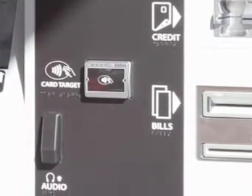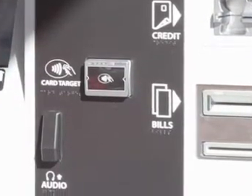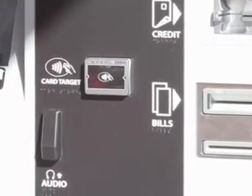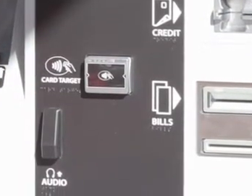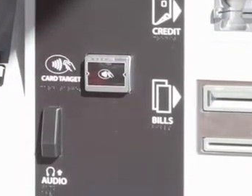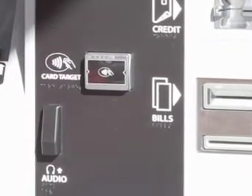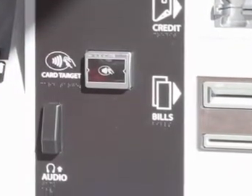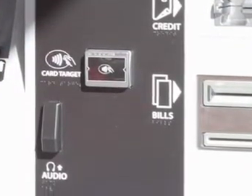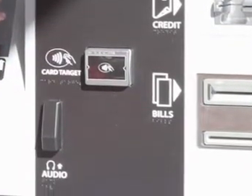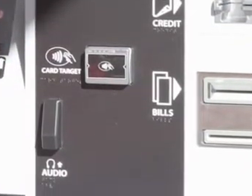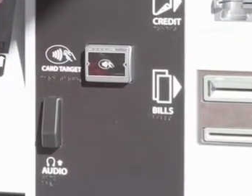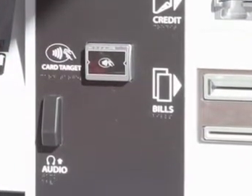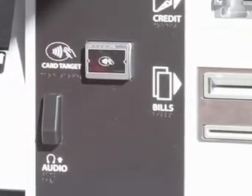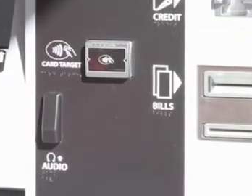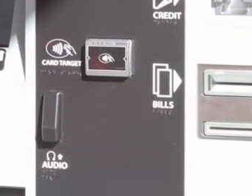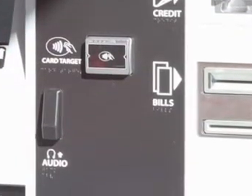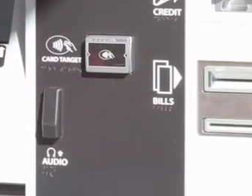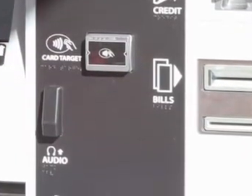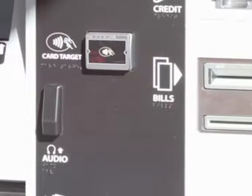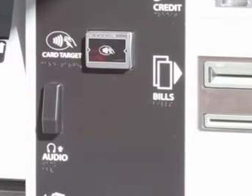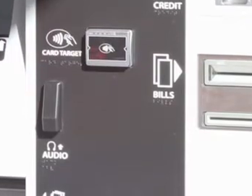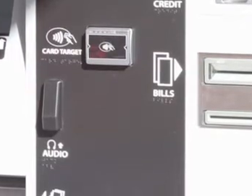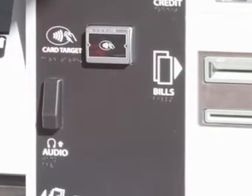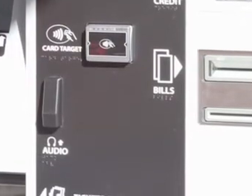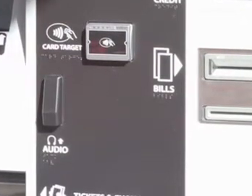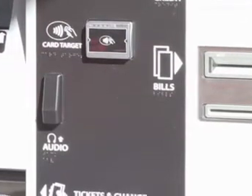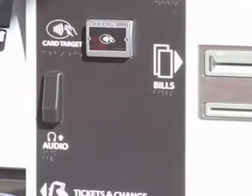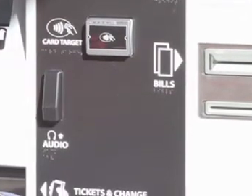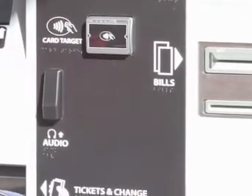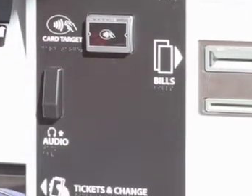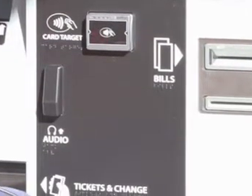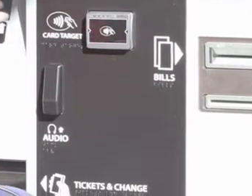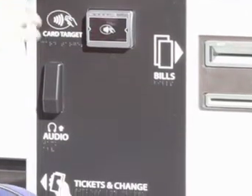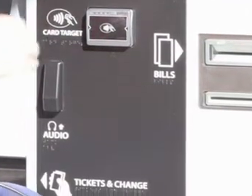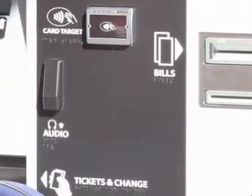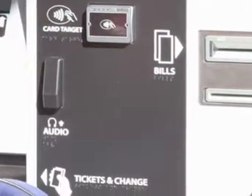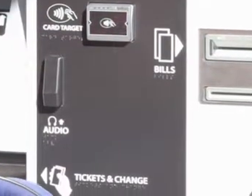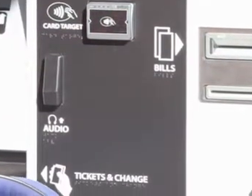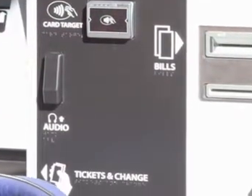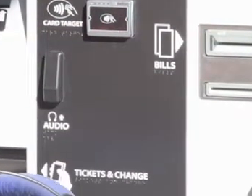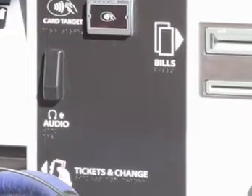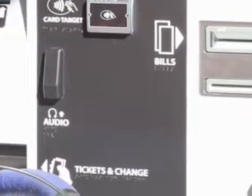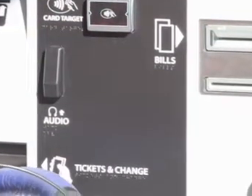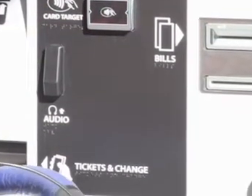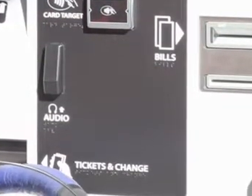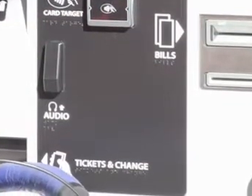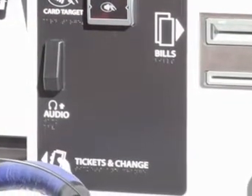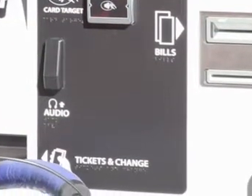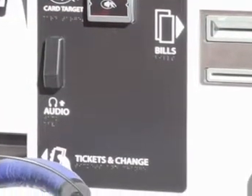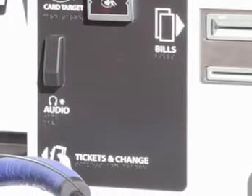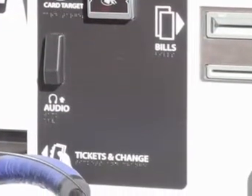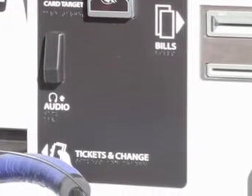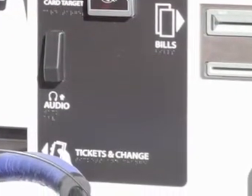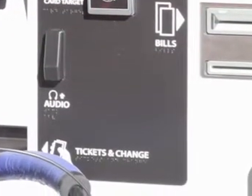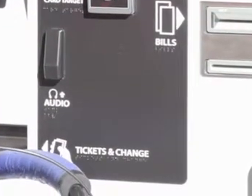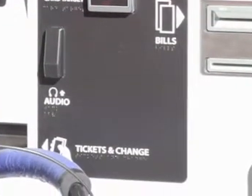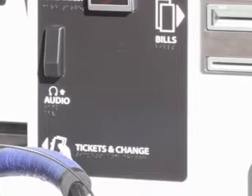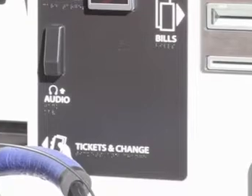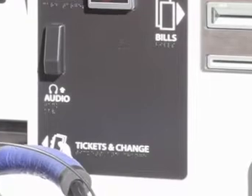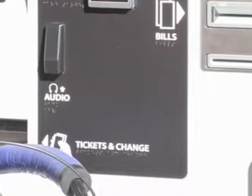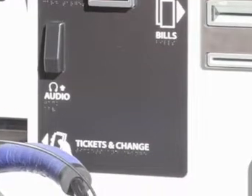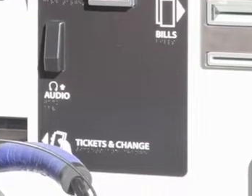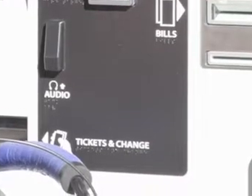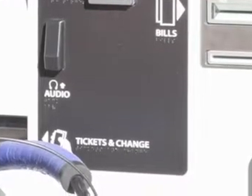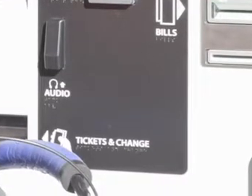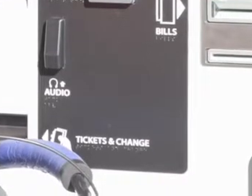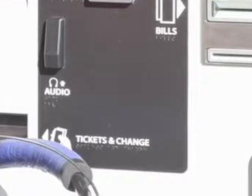Transit. To initiate voice, press Enter key on the keypad. The keypad is located to the